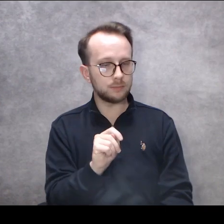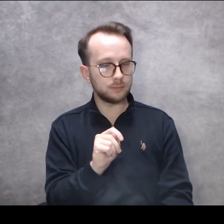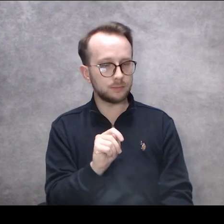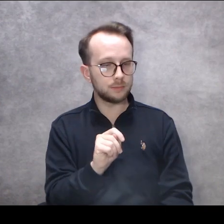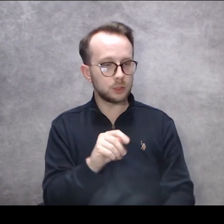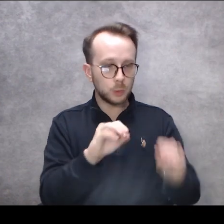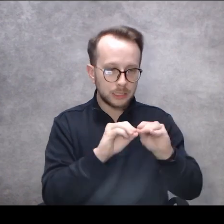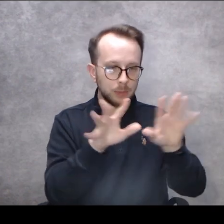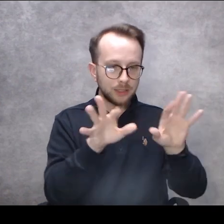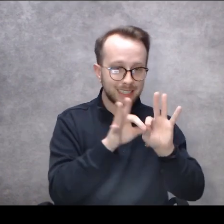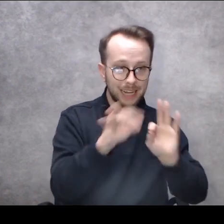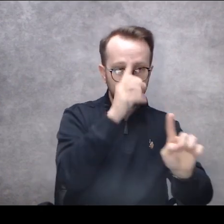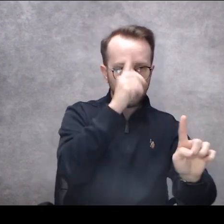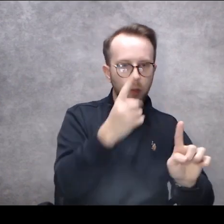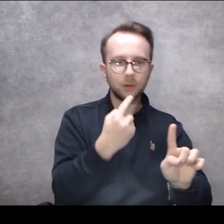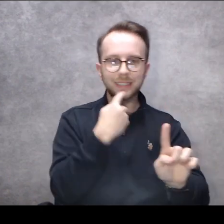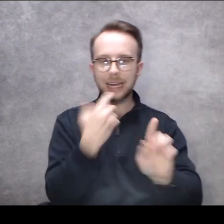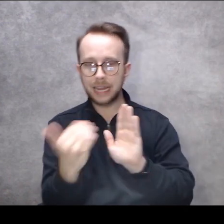restate goals.